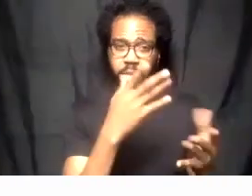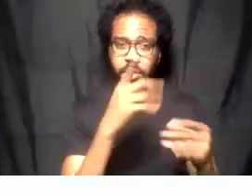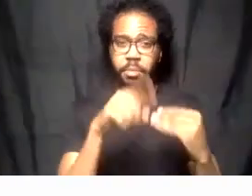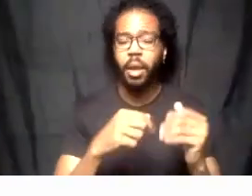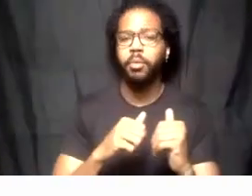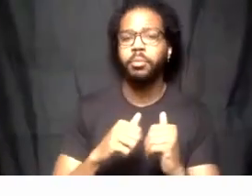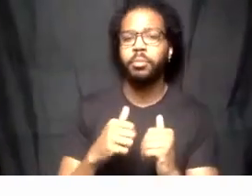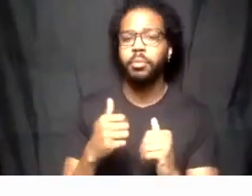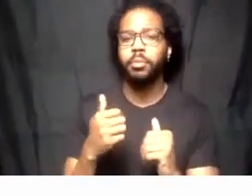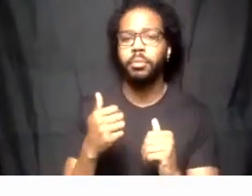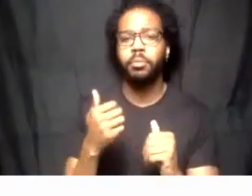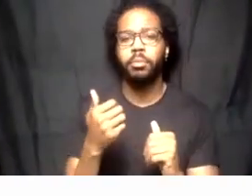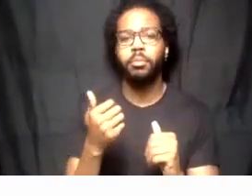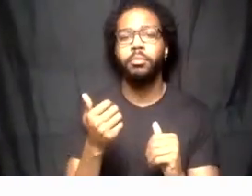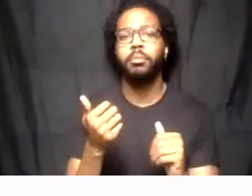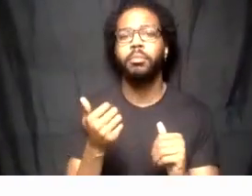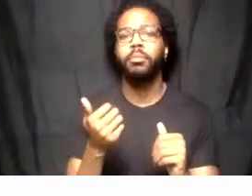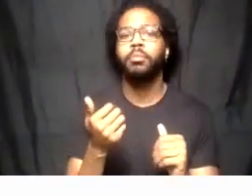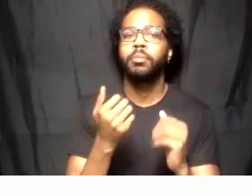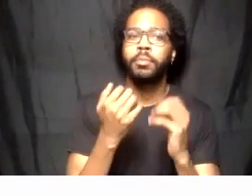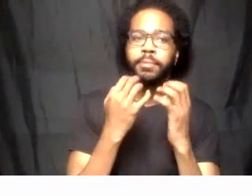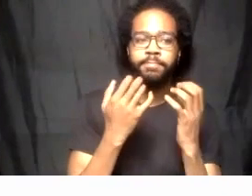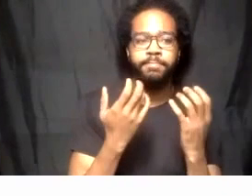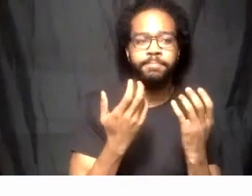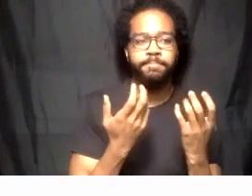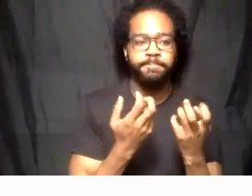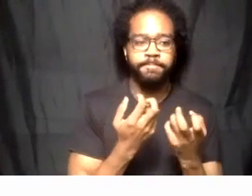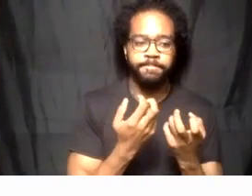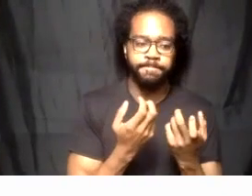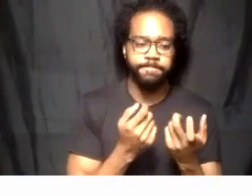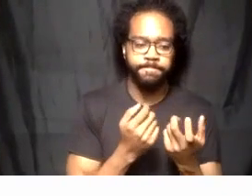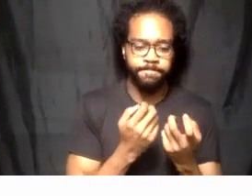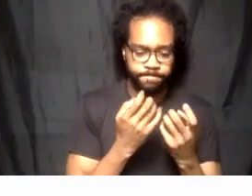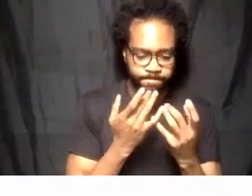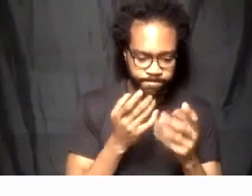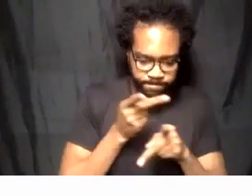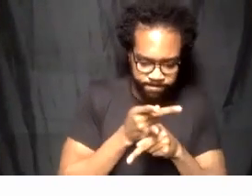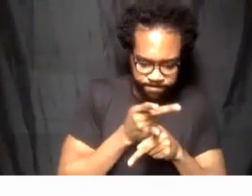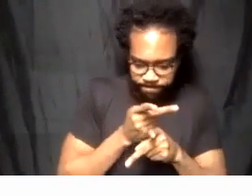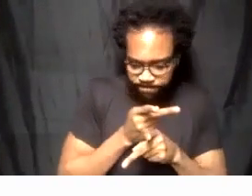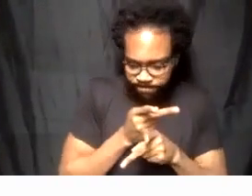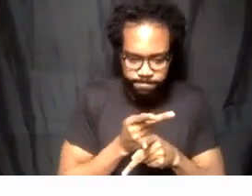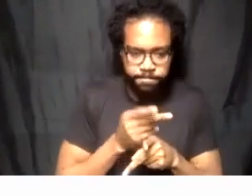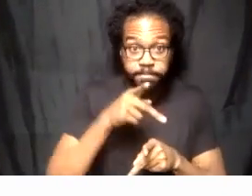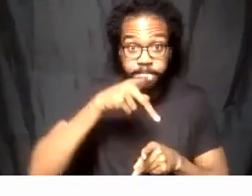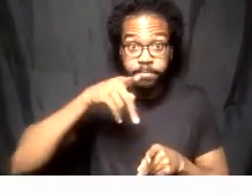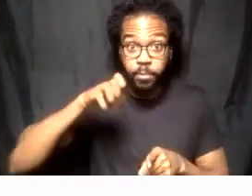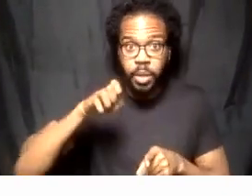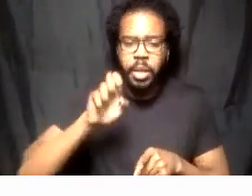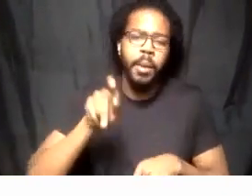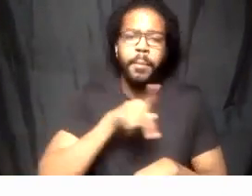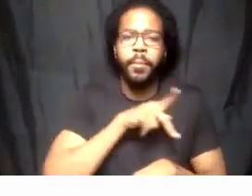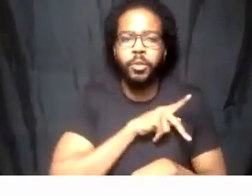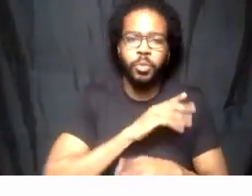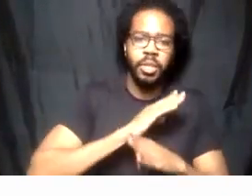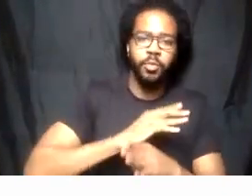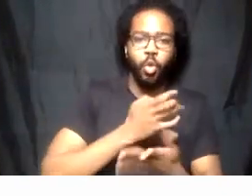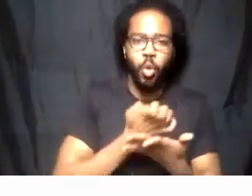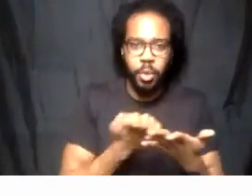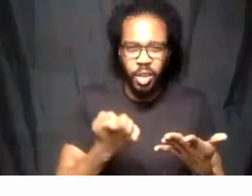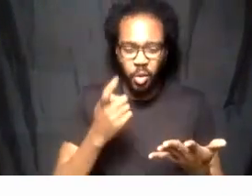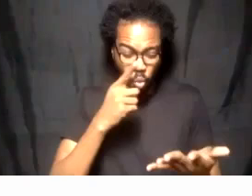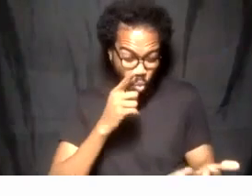it's partly about conservation of personal protective equipment, but it gives very good information about what personal protective